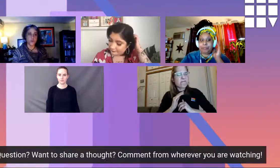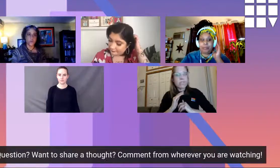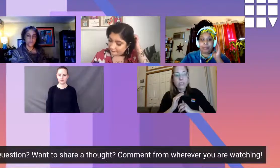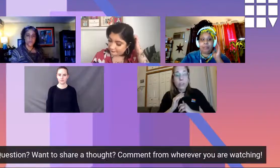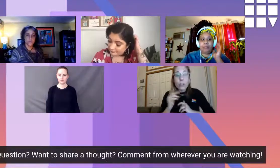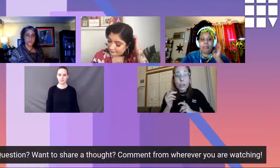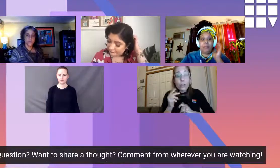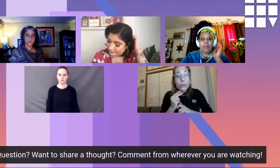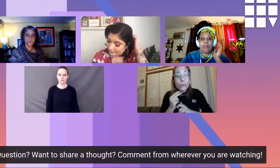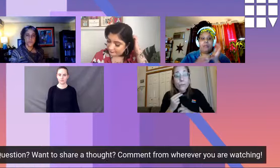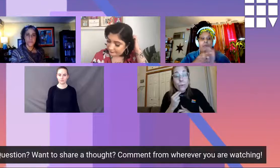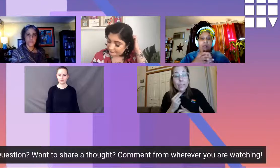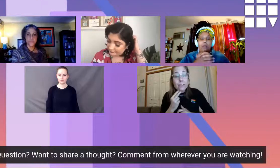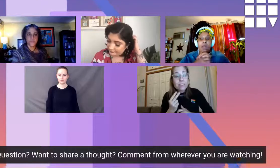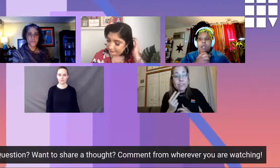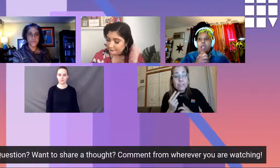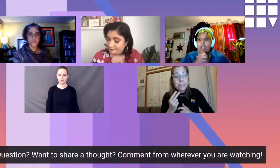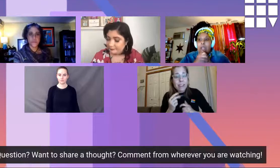using it for?